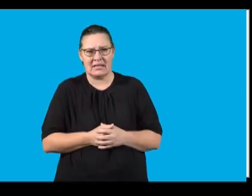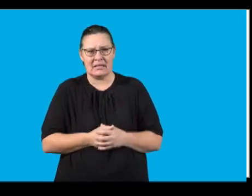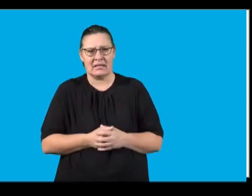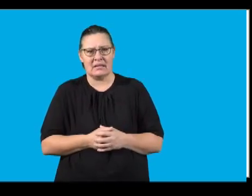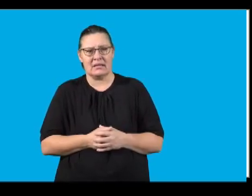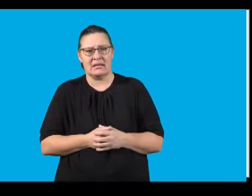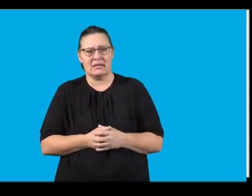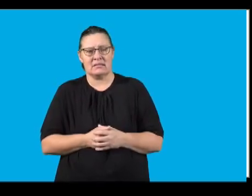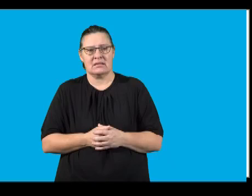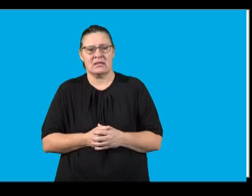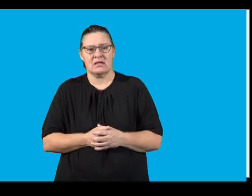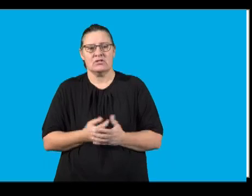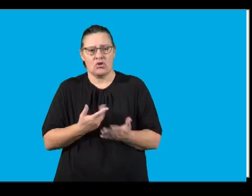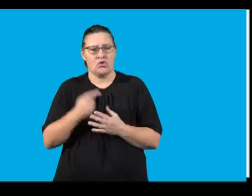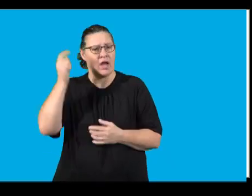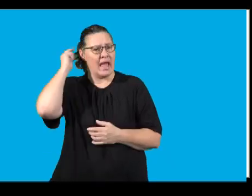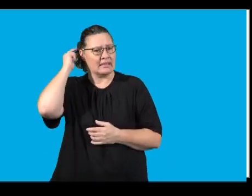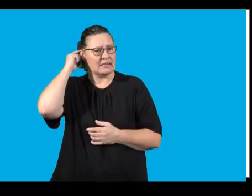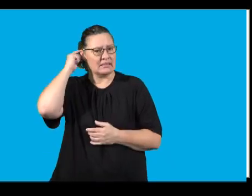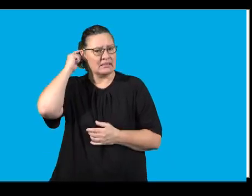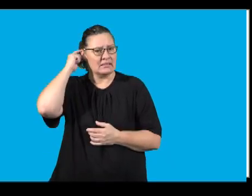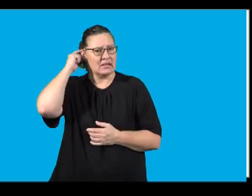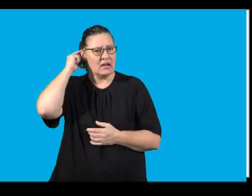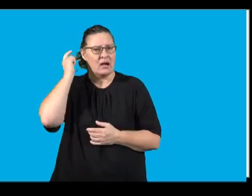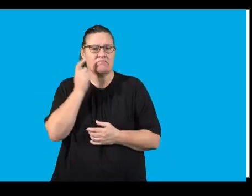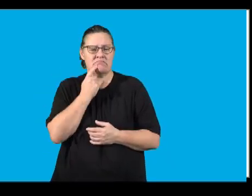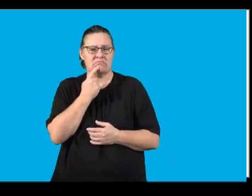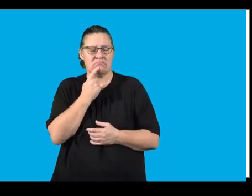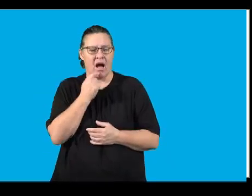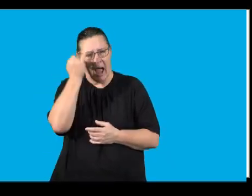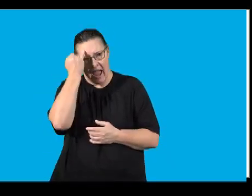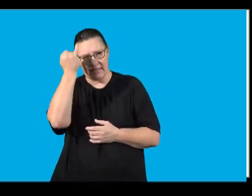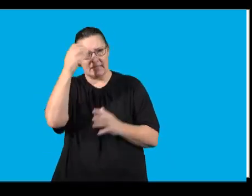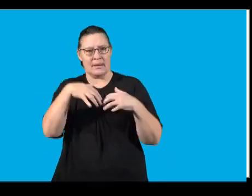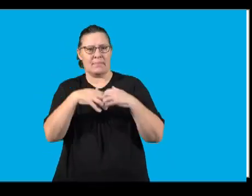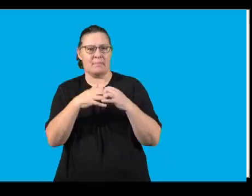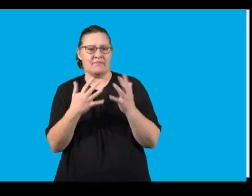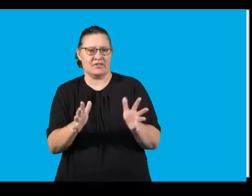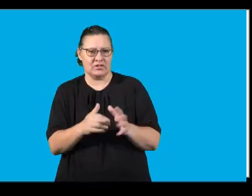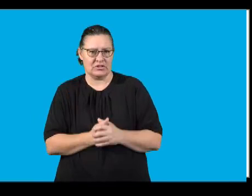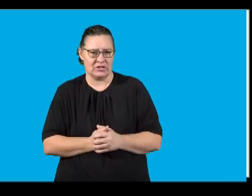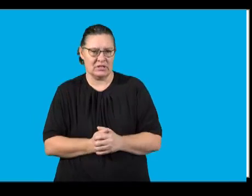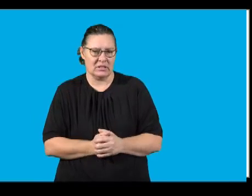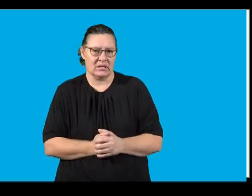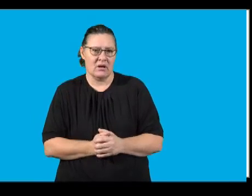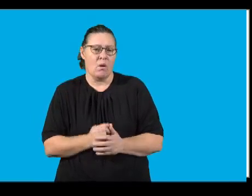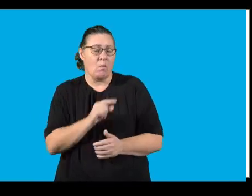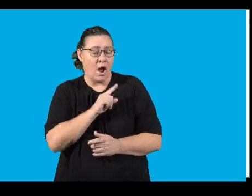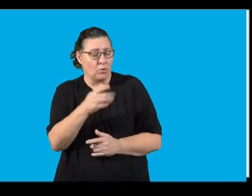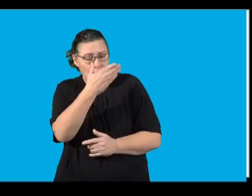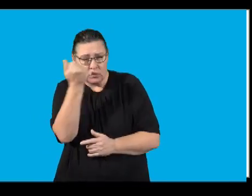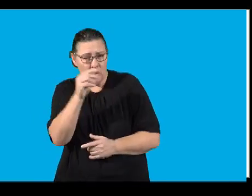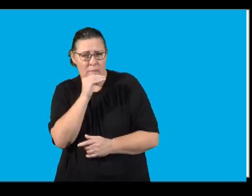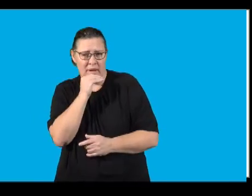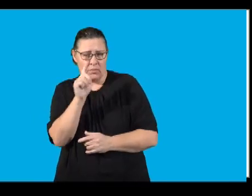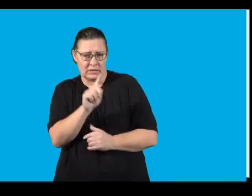okay? So already in your head, you've formulated an idea, all right? Remember, you don't